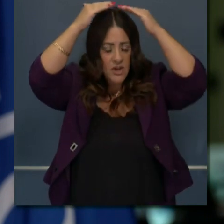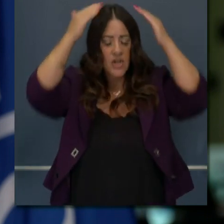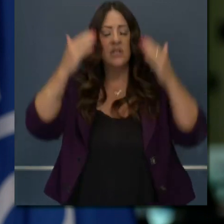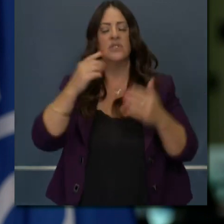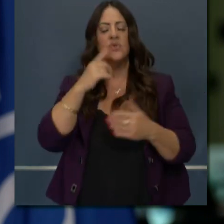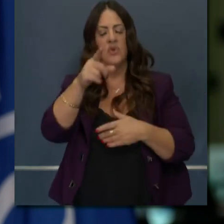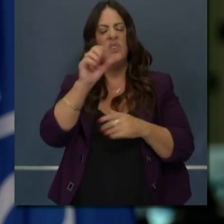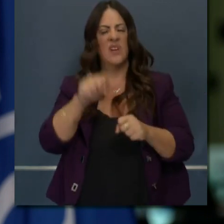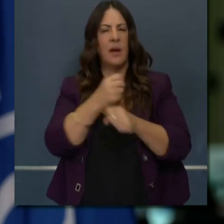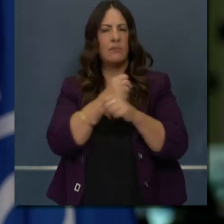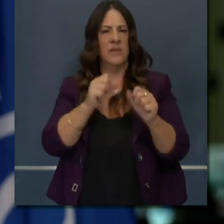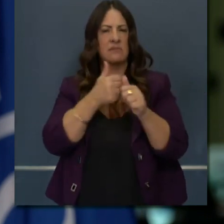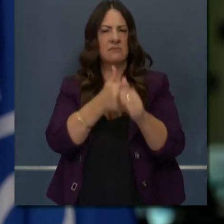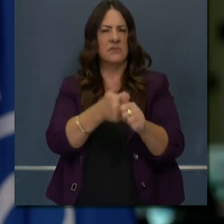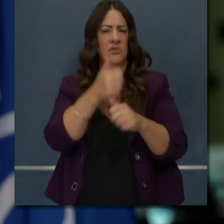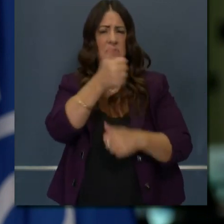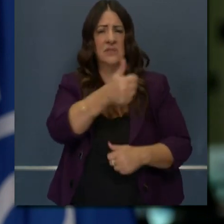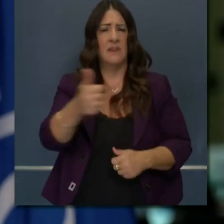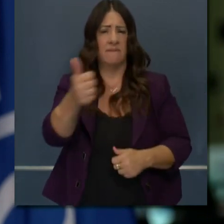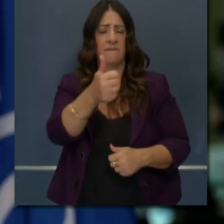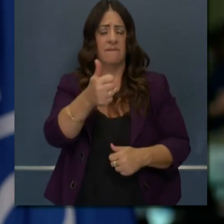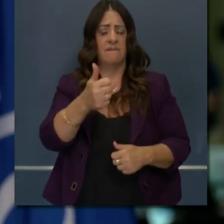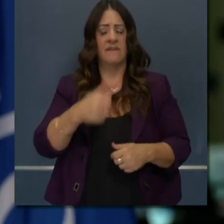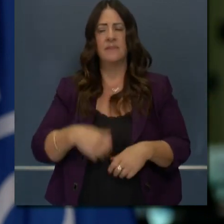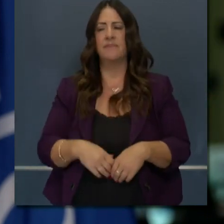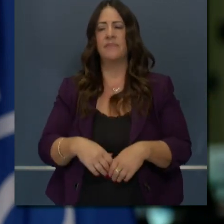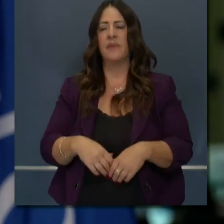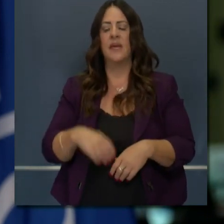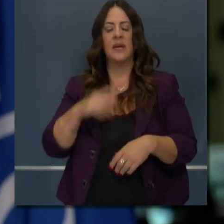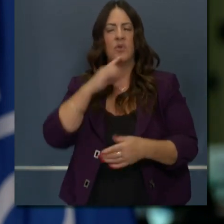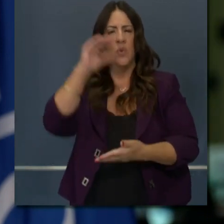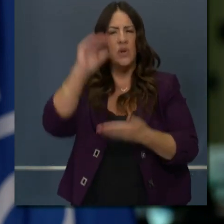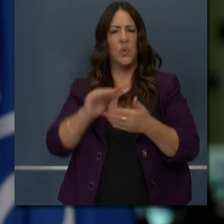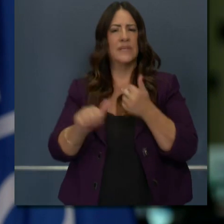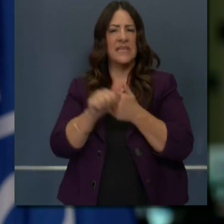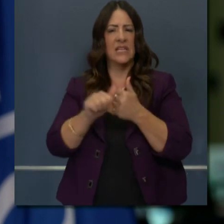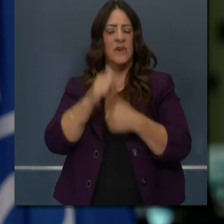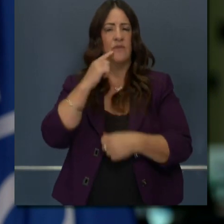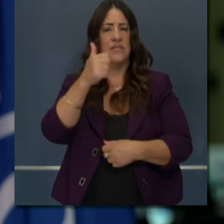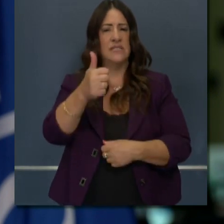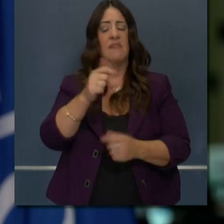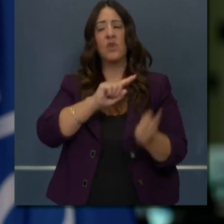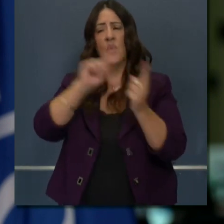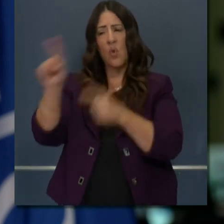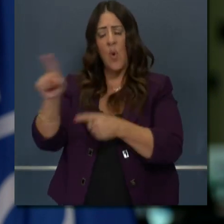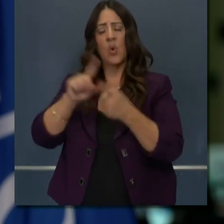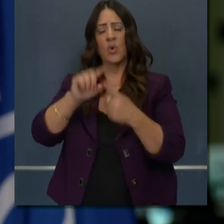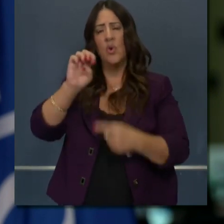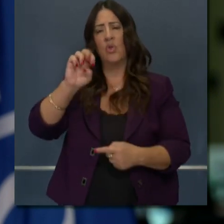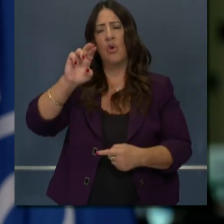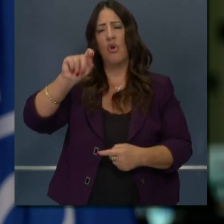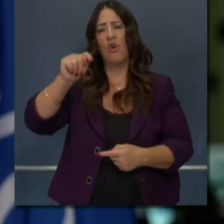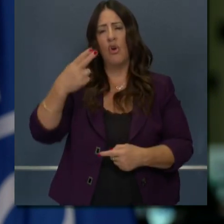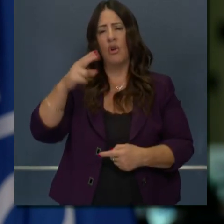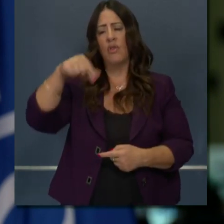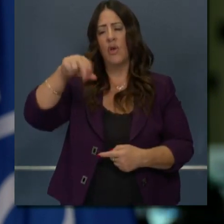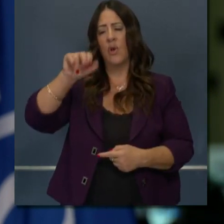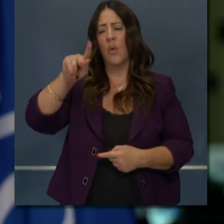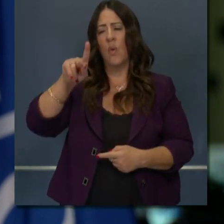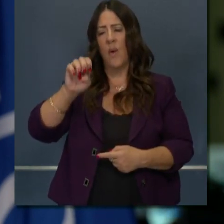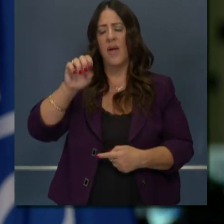about those kinds of things, non-structural hazards, at our earthquake.ca.gov, as well as the Cal OES website.